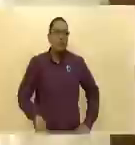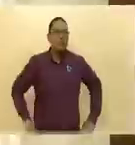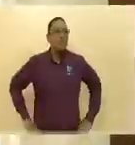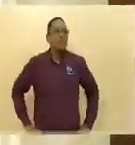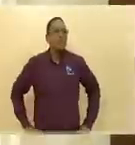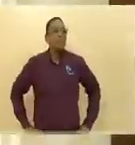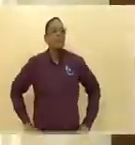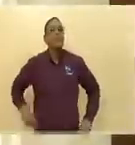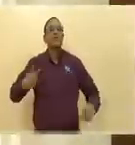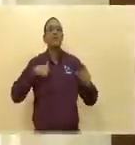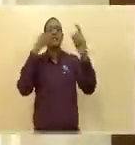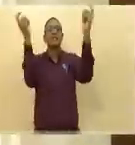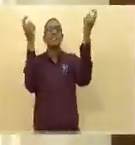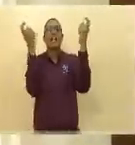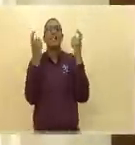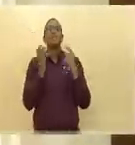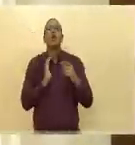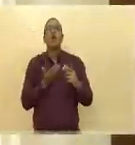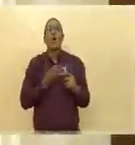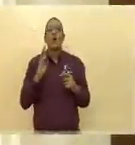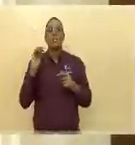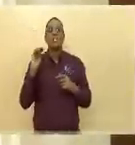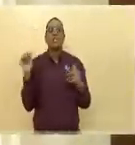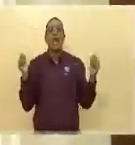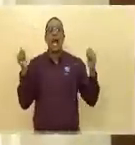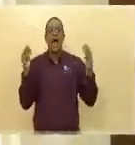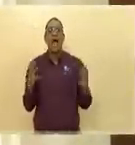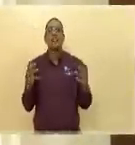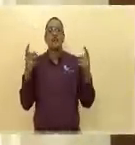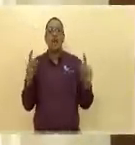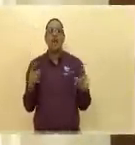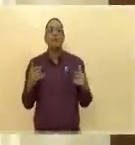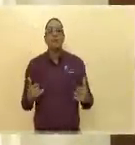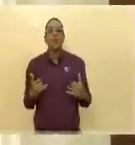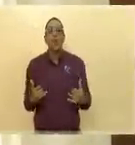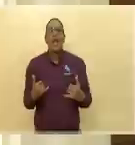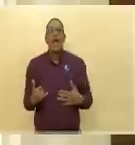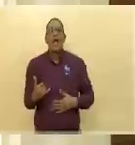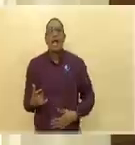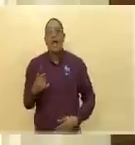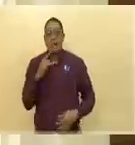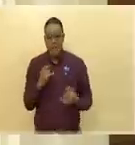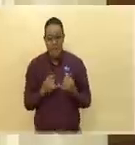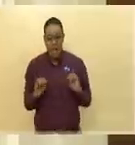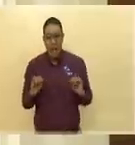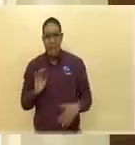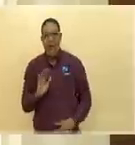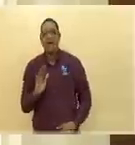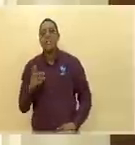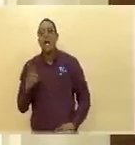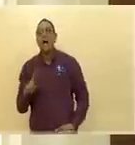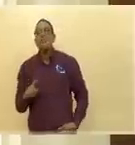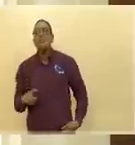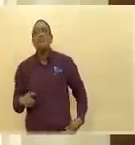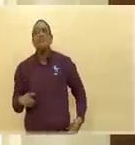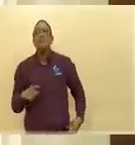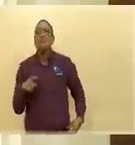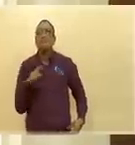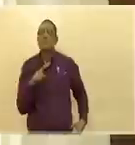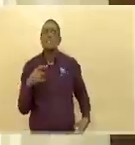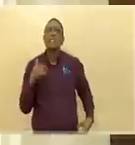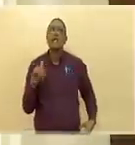As we celebrate our 60th anniversary of independence, there is